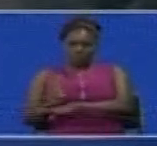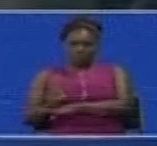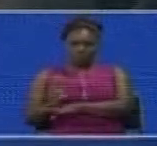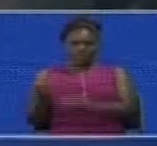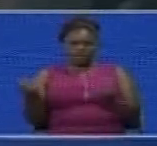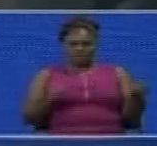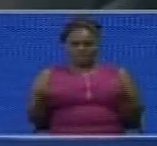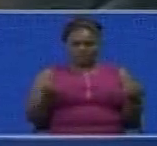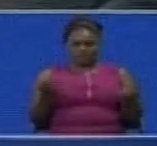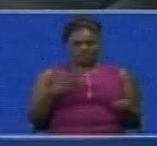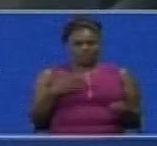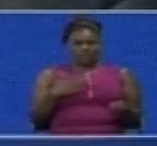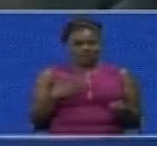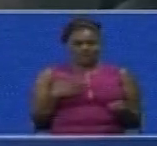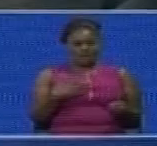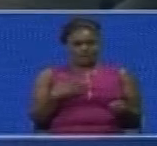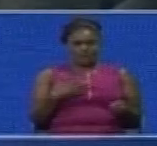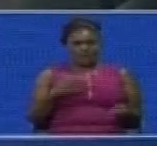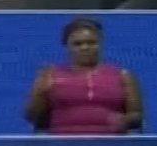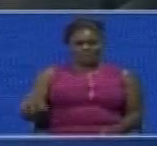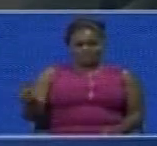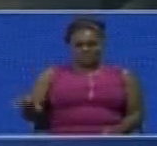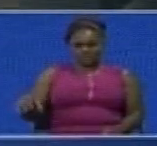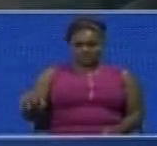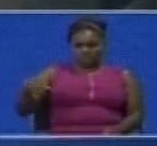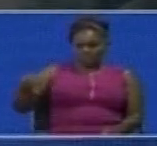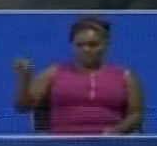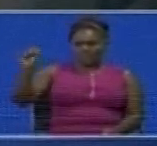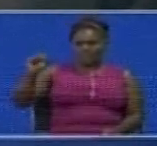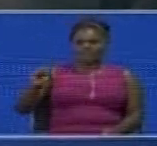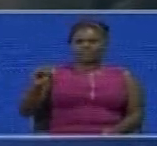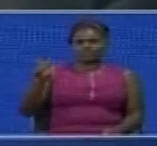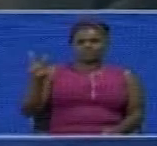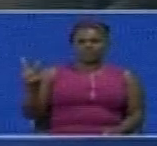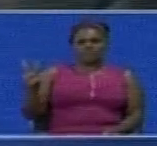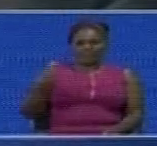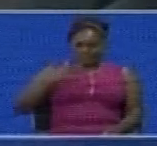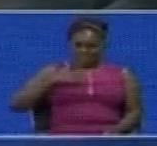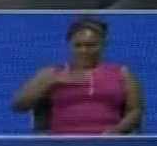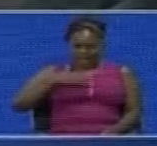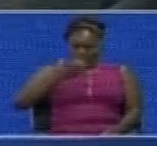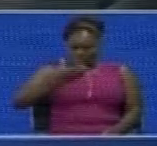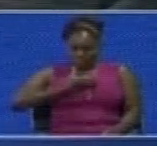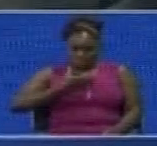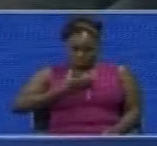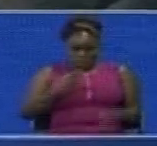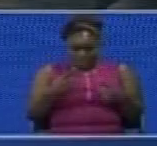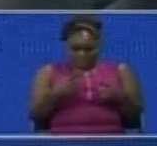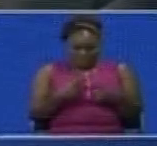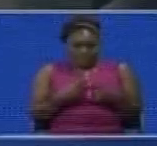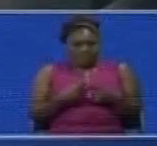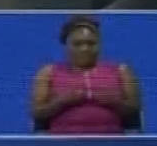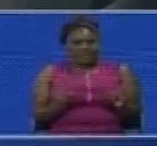vehicle, according to me, the Nissan Matatu, a PSV vehicle. It belongs to me, but I've learned that according to